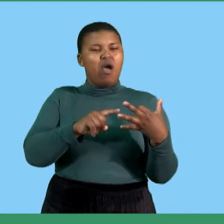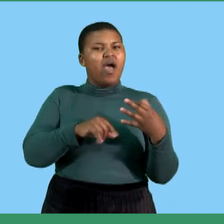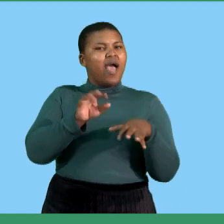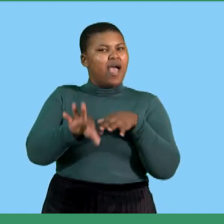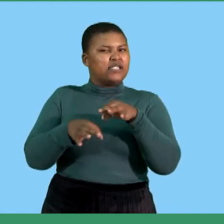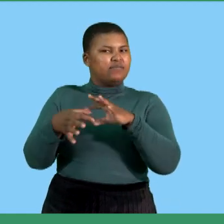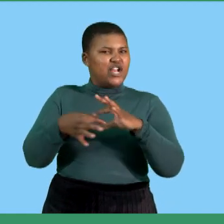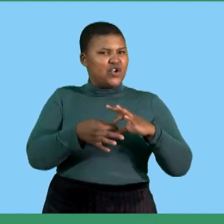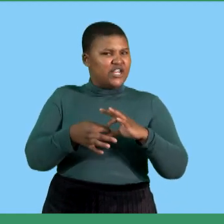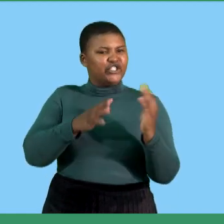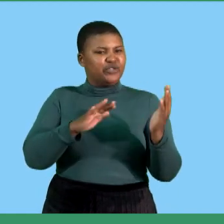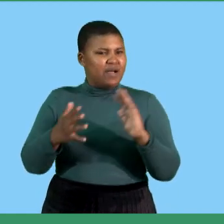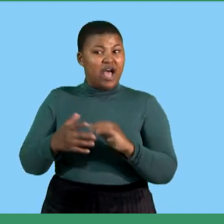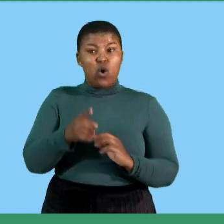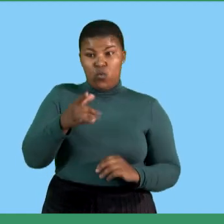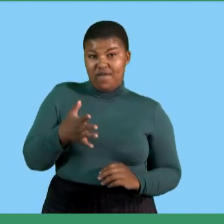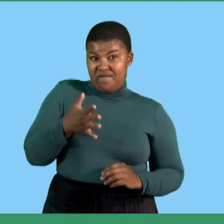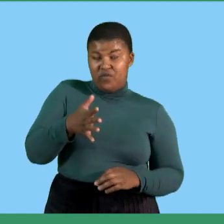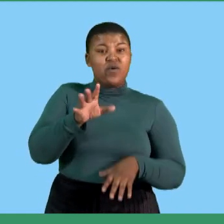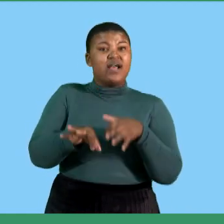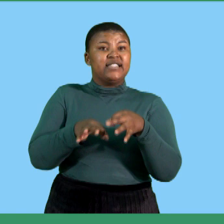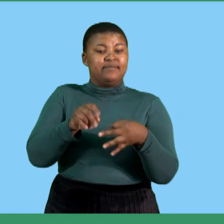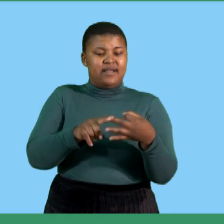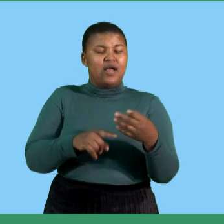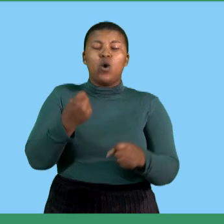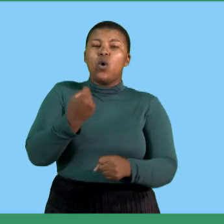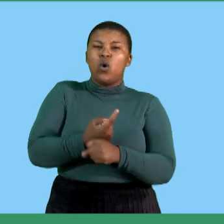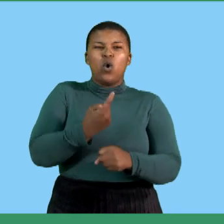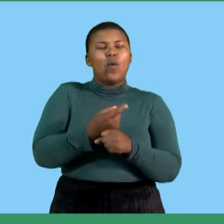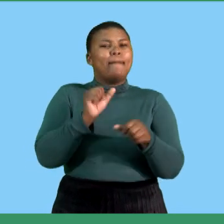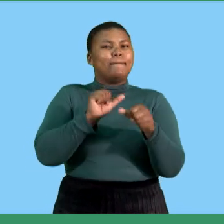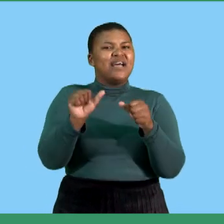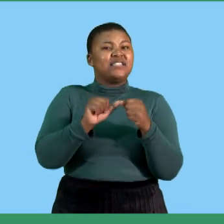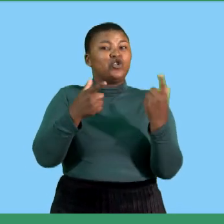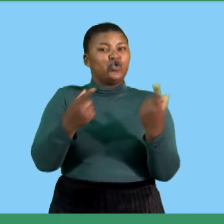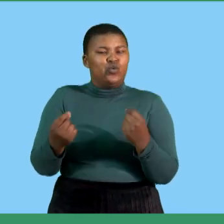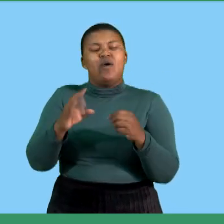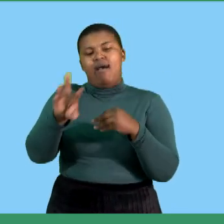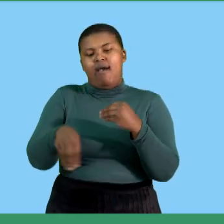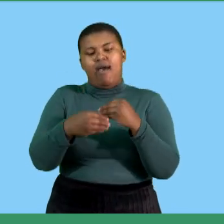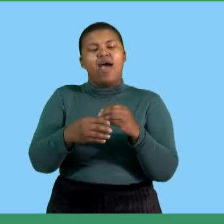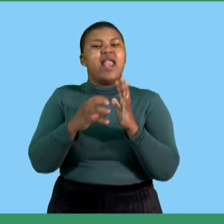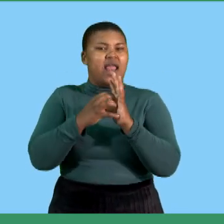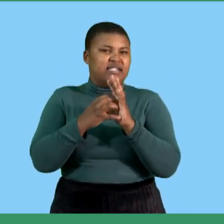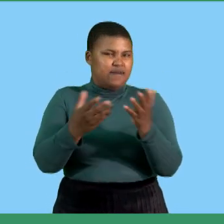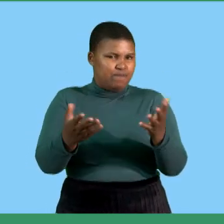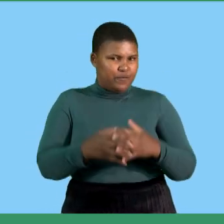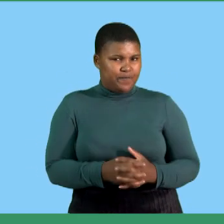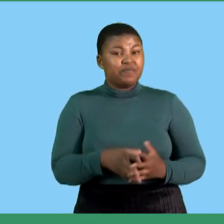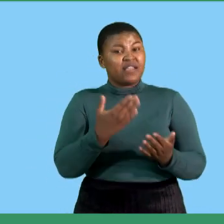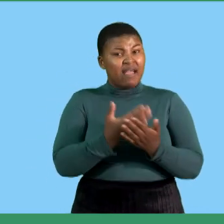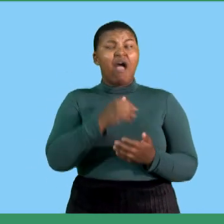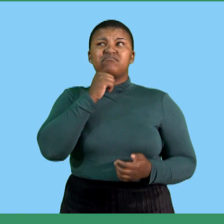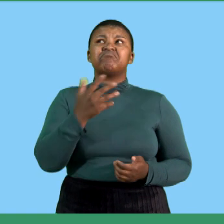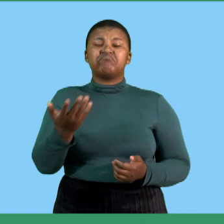we want to describe the relationship between these 3 environments, it is always best to use an example. So you